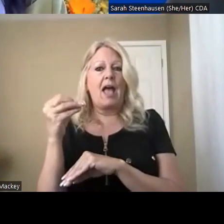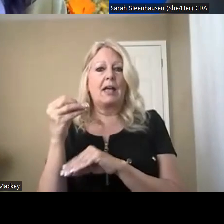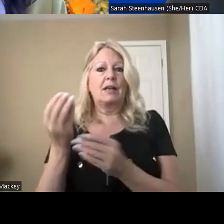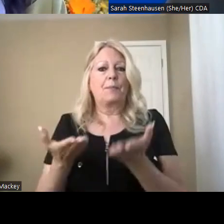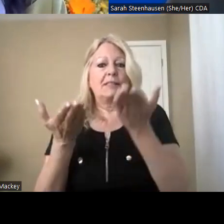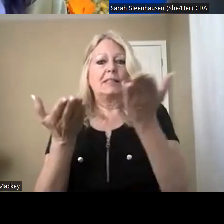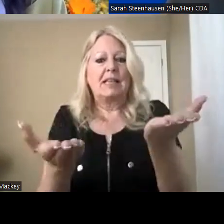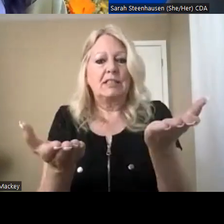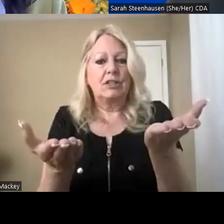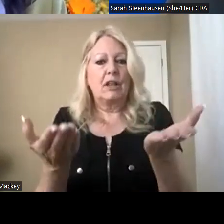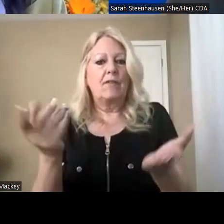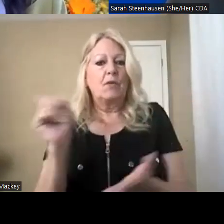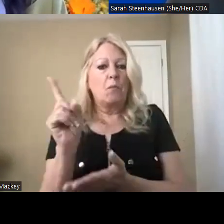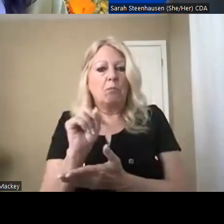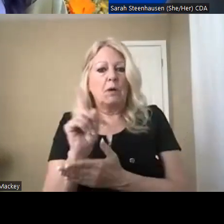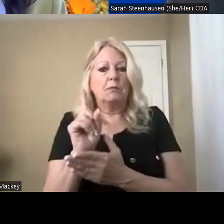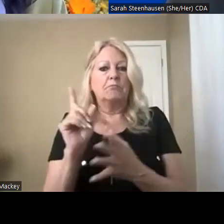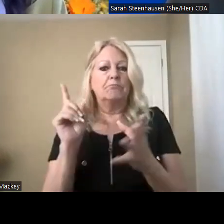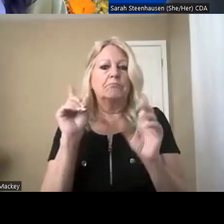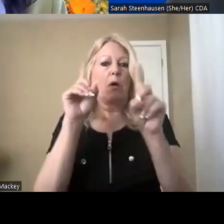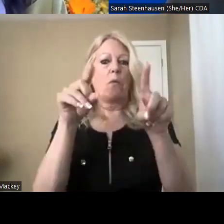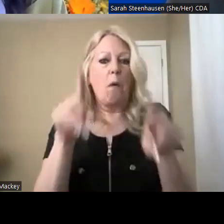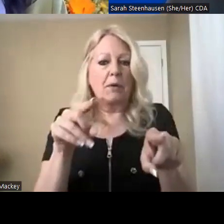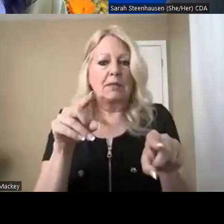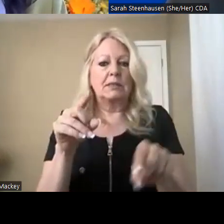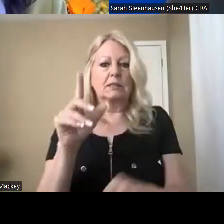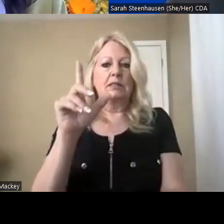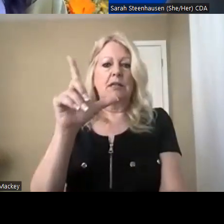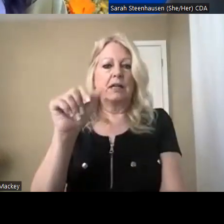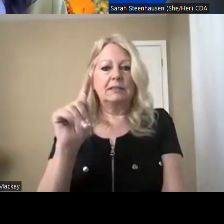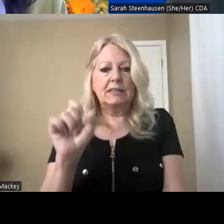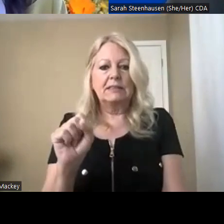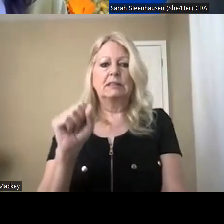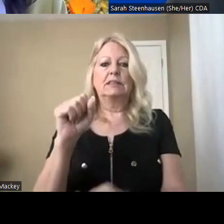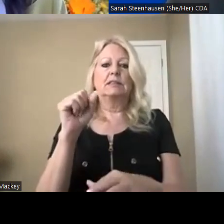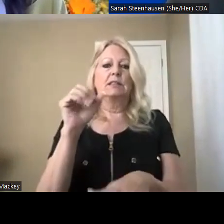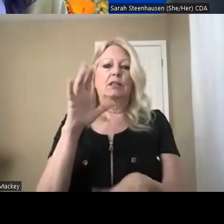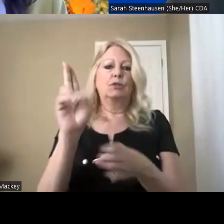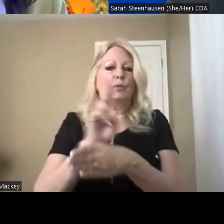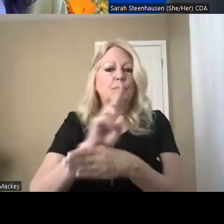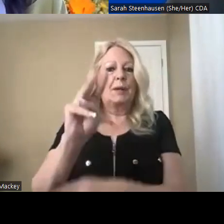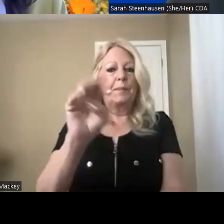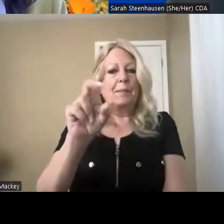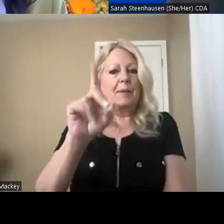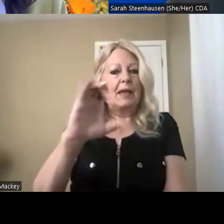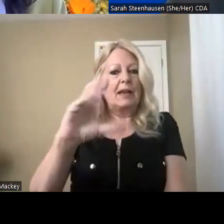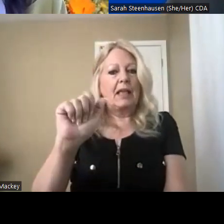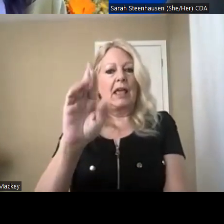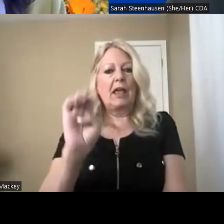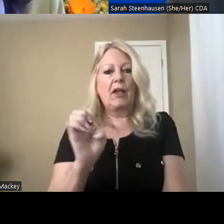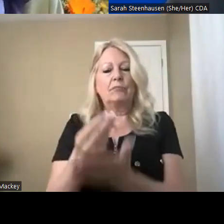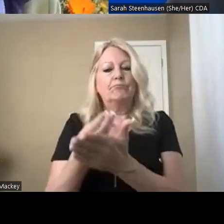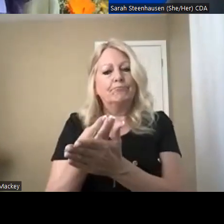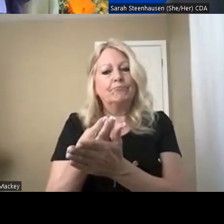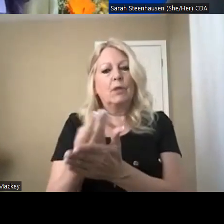coverage, talked about using Medicare, and we know that at least half the Medicare enrollees, and yes, I'm